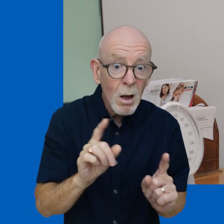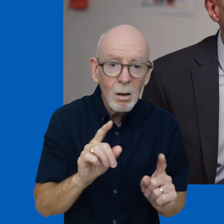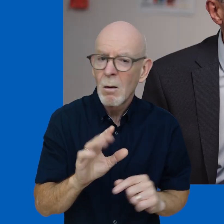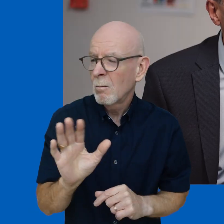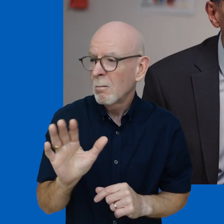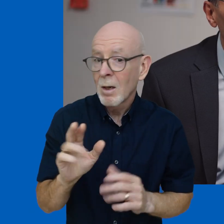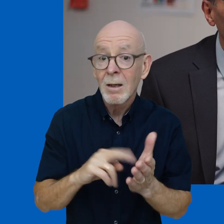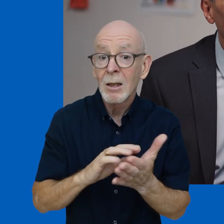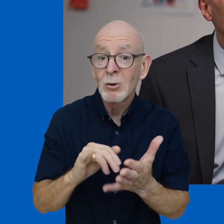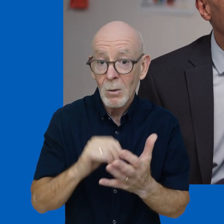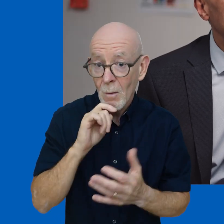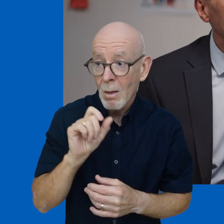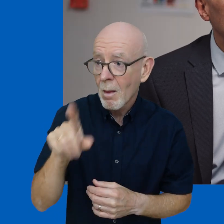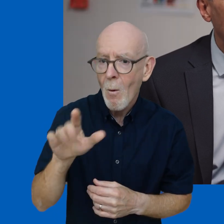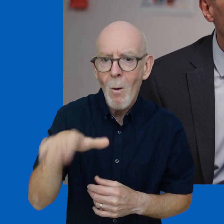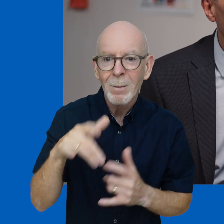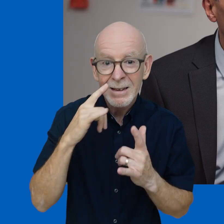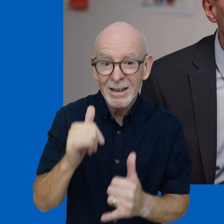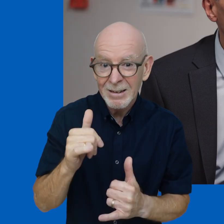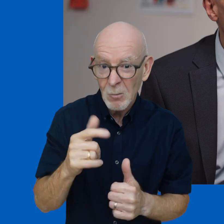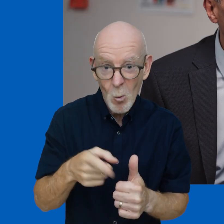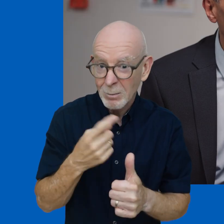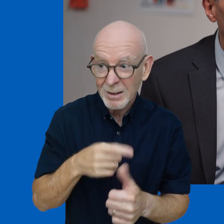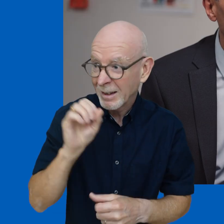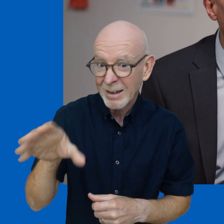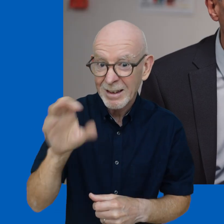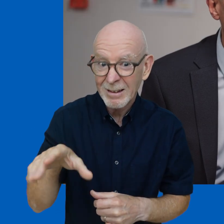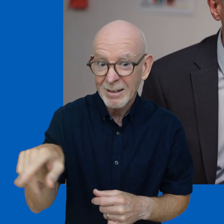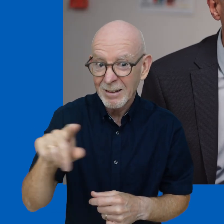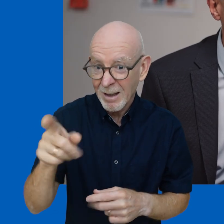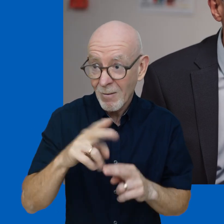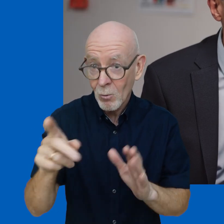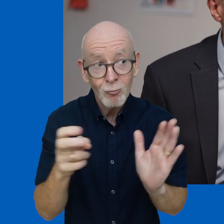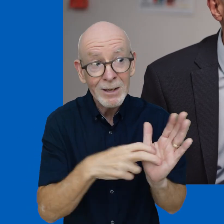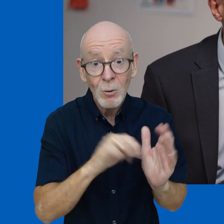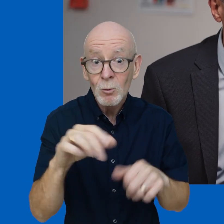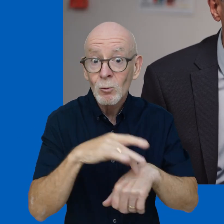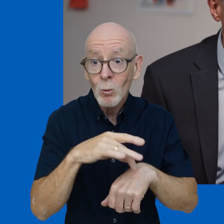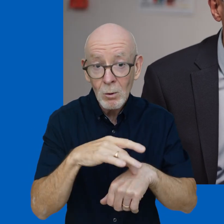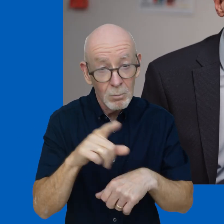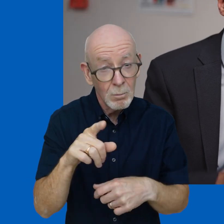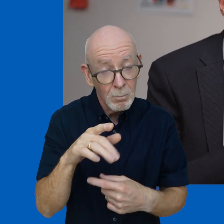future? No, the NHS sends out the home test kit automatically to eligible people registered with a